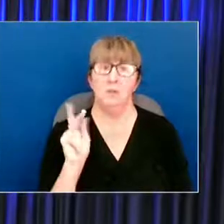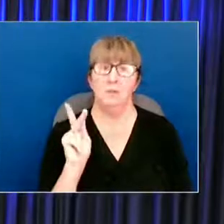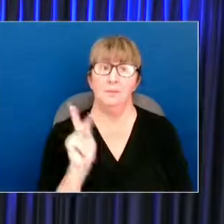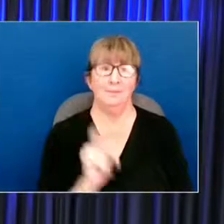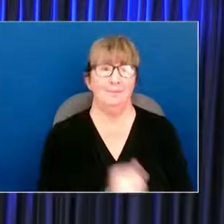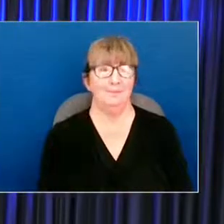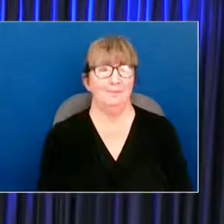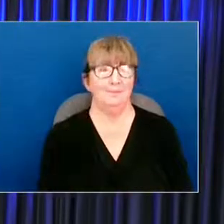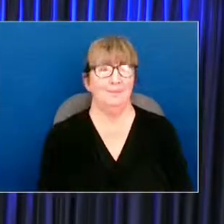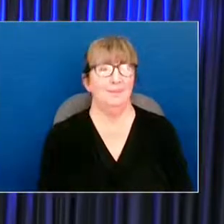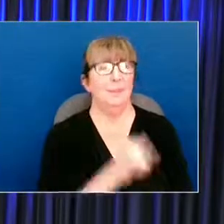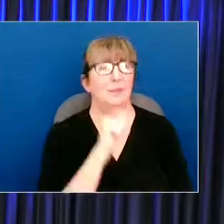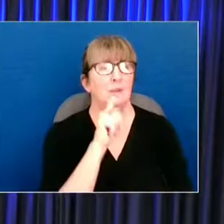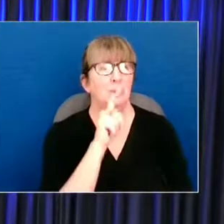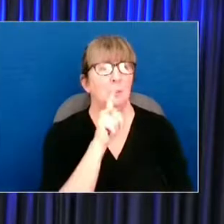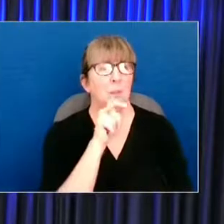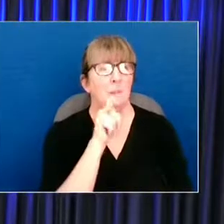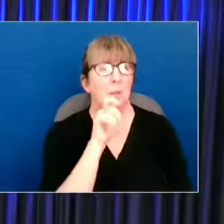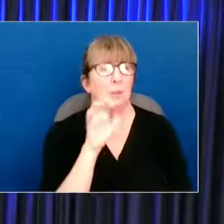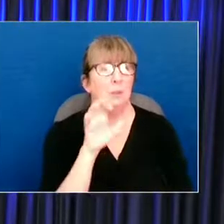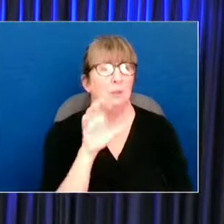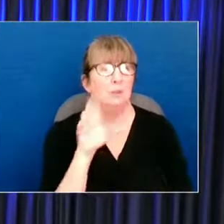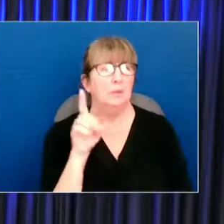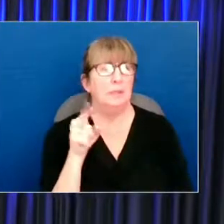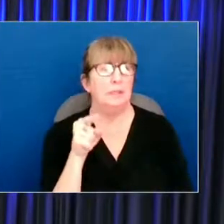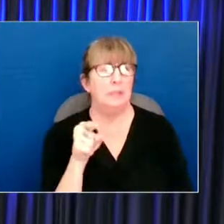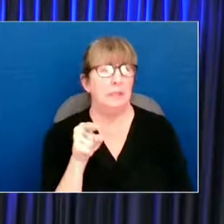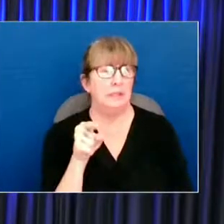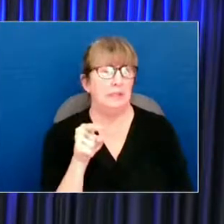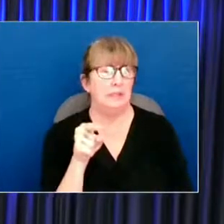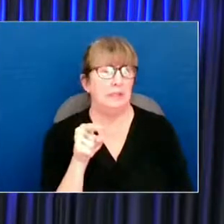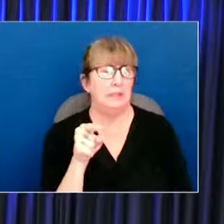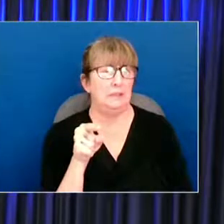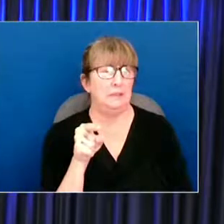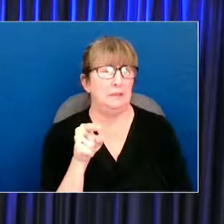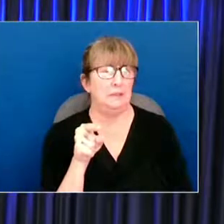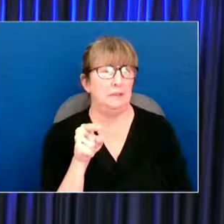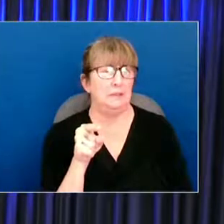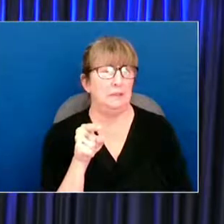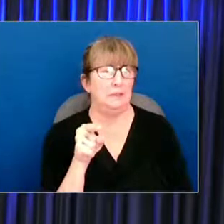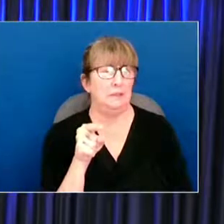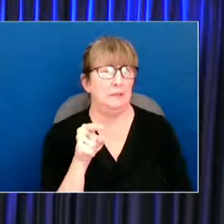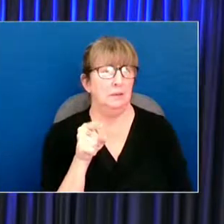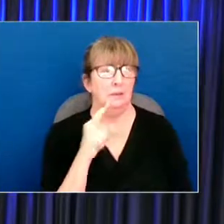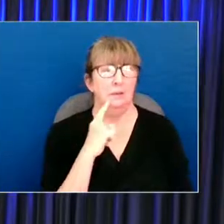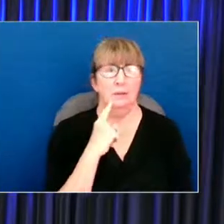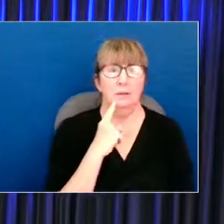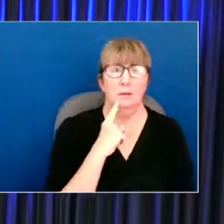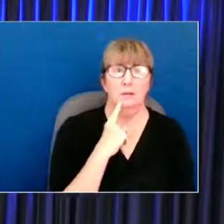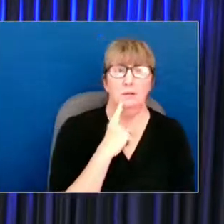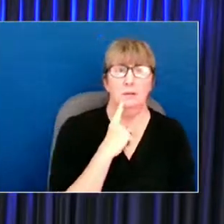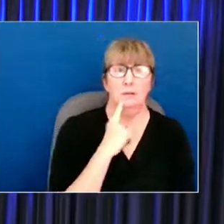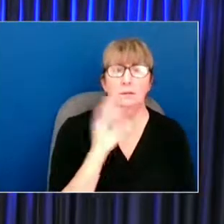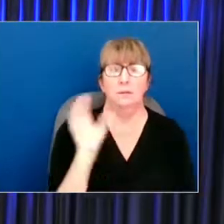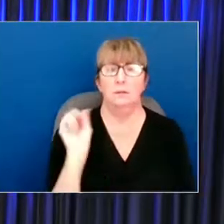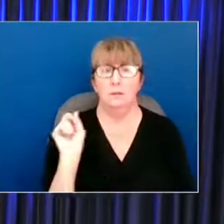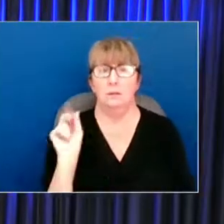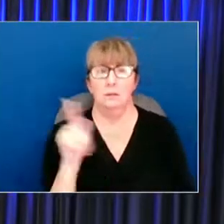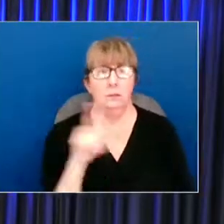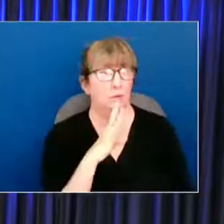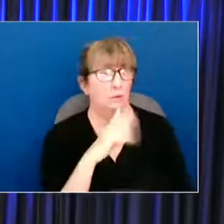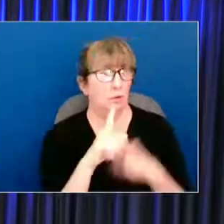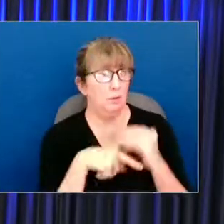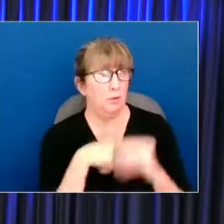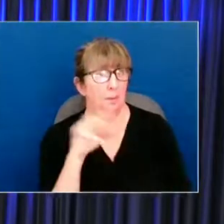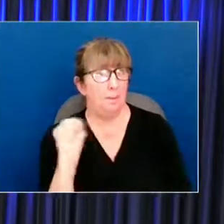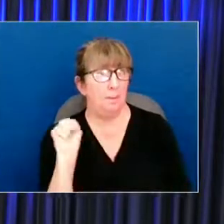Like whose TV is this? Like who would we I ask? don't even know. It's, I'll CIT, I'll do double they check. know? I'll double check with Lynn, I think. Are you talking about the monitor that's